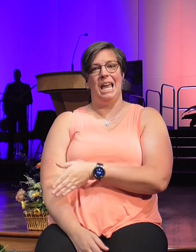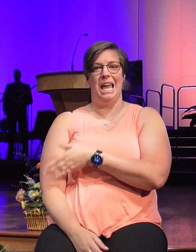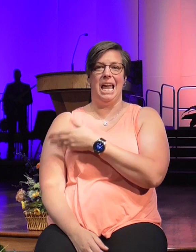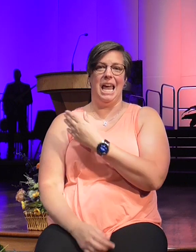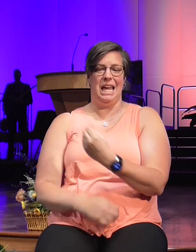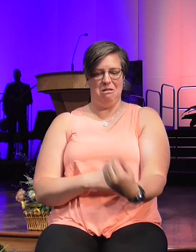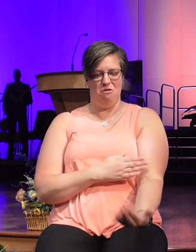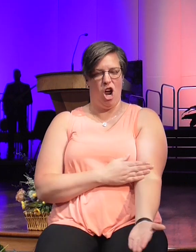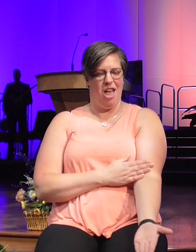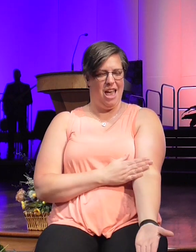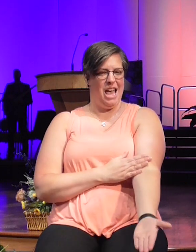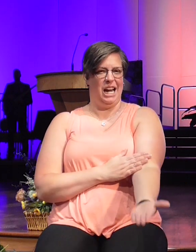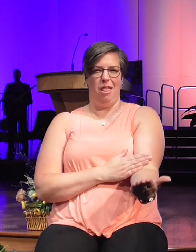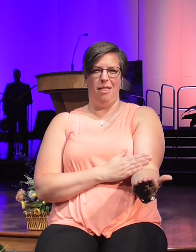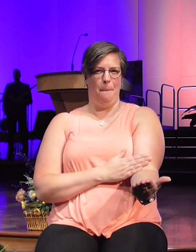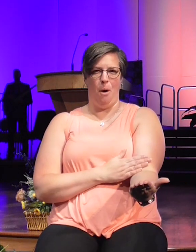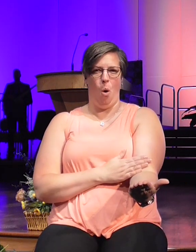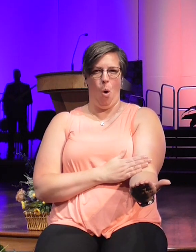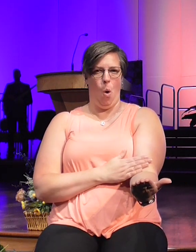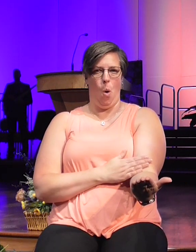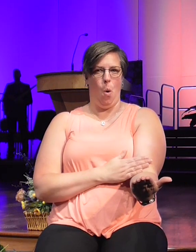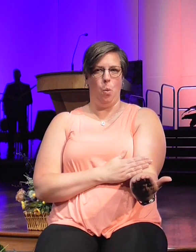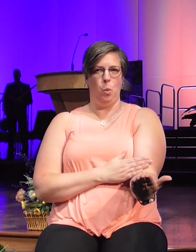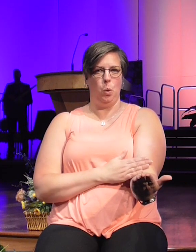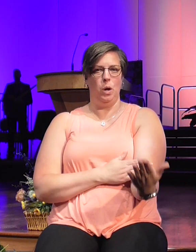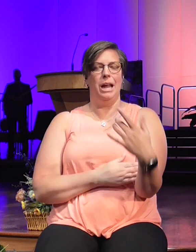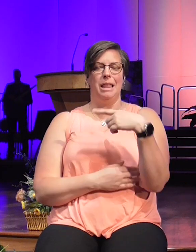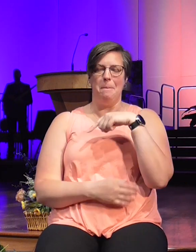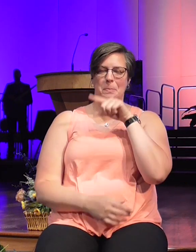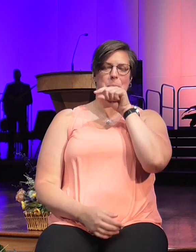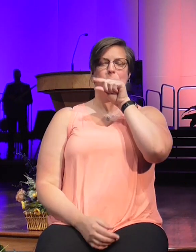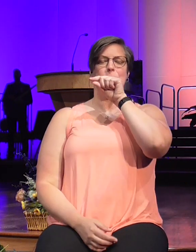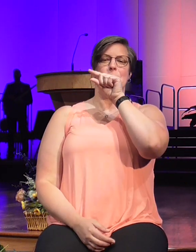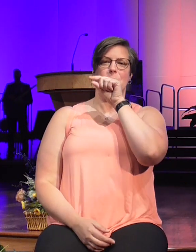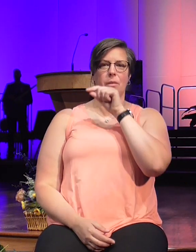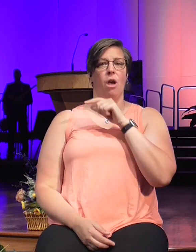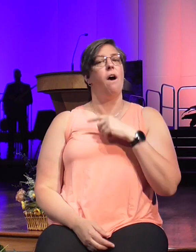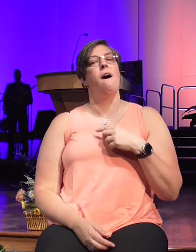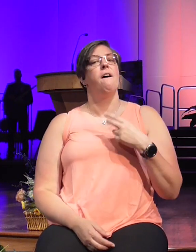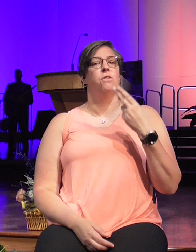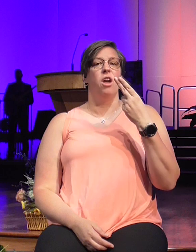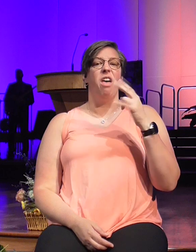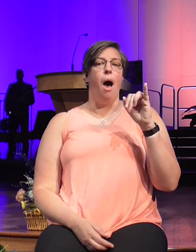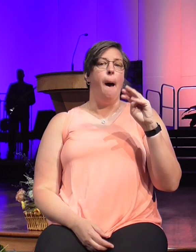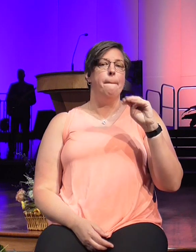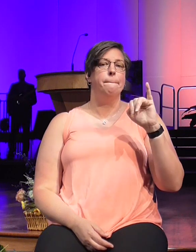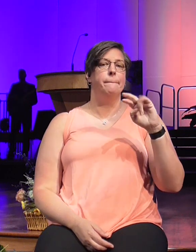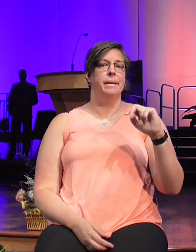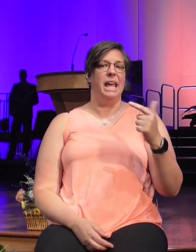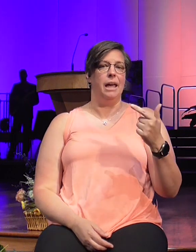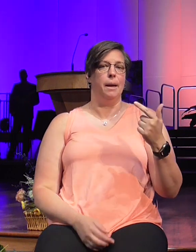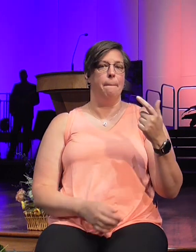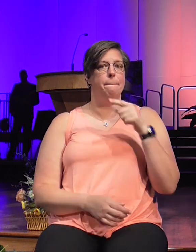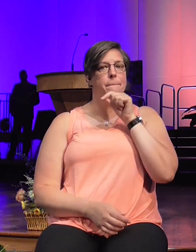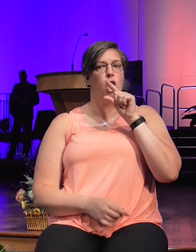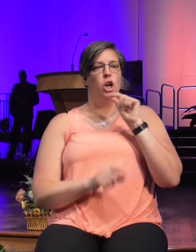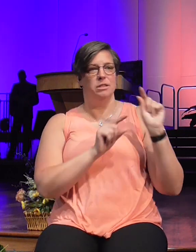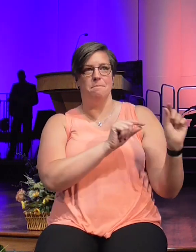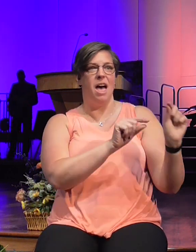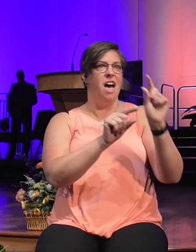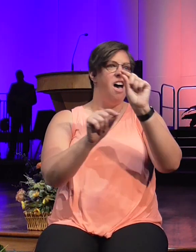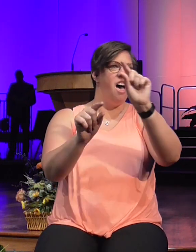in the morning, their high-pitched trill, for the hummingbirds that buzz around and remind us of